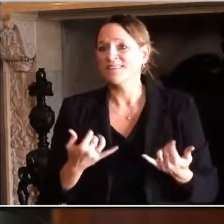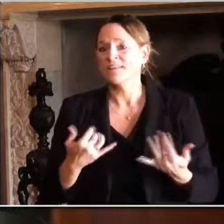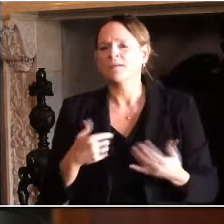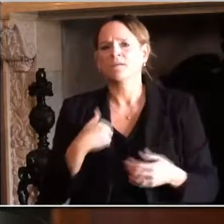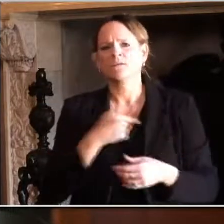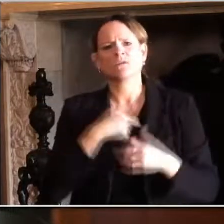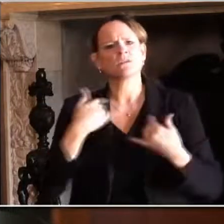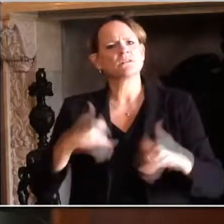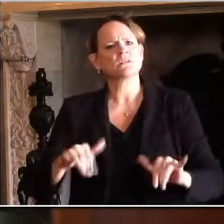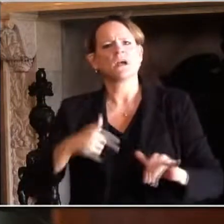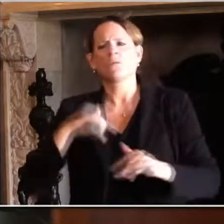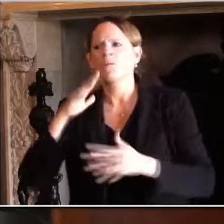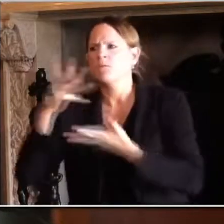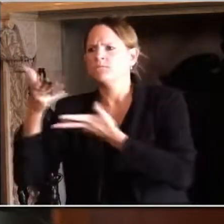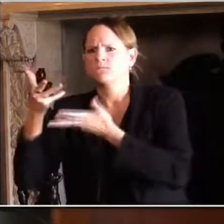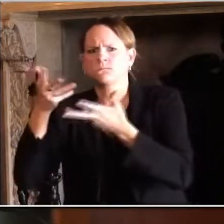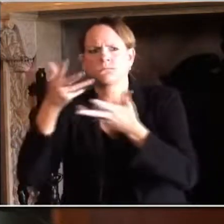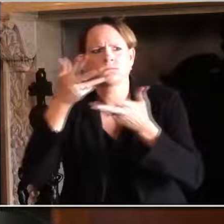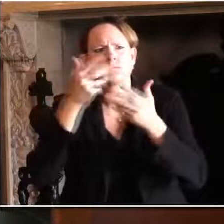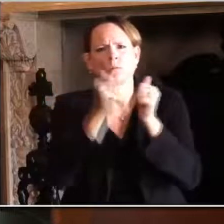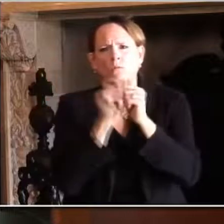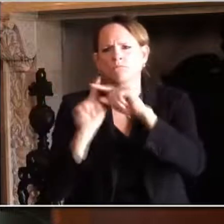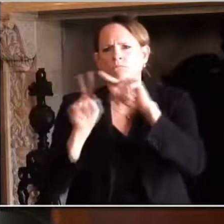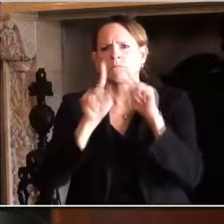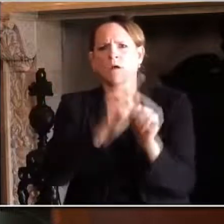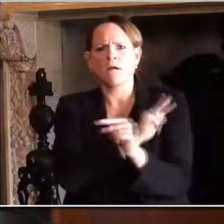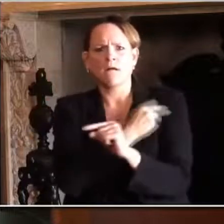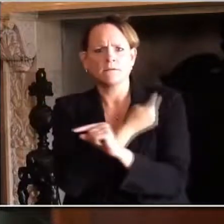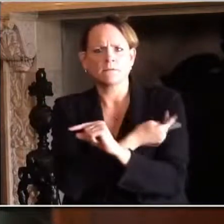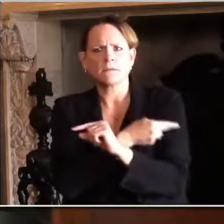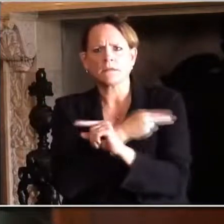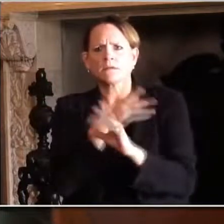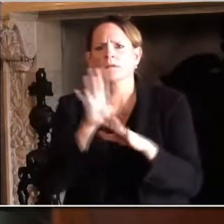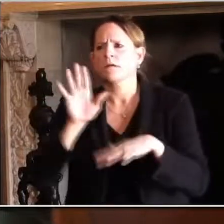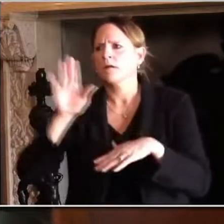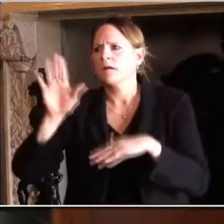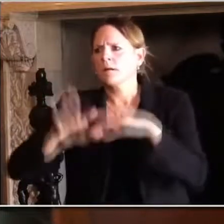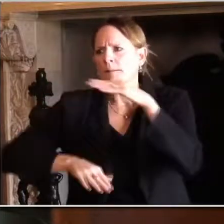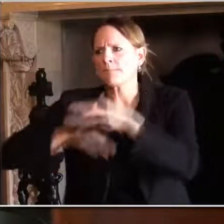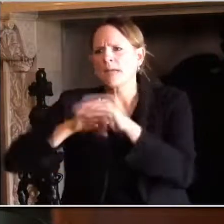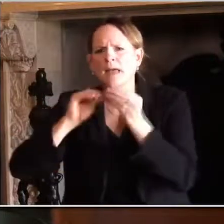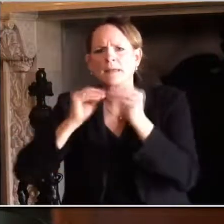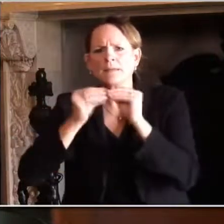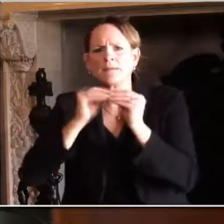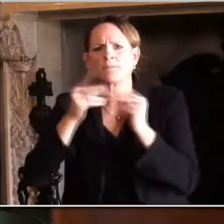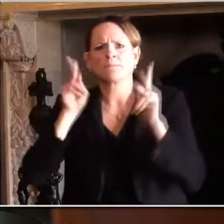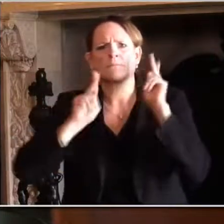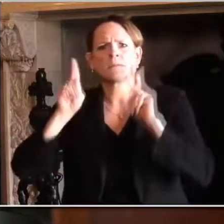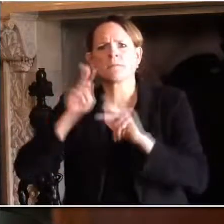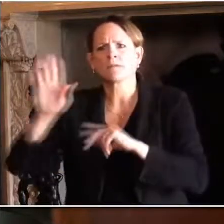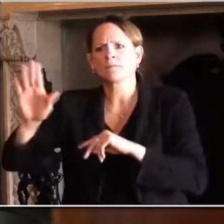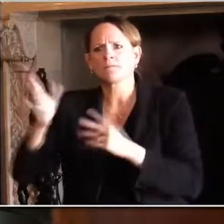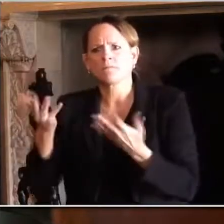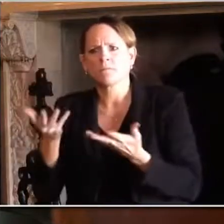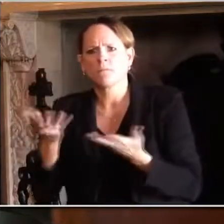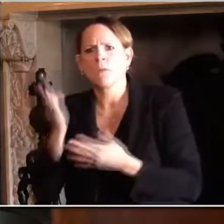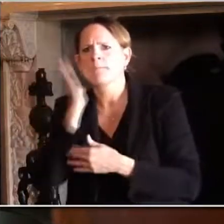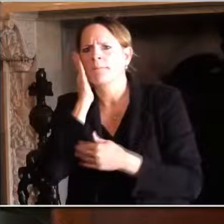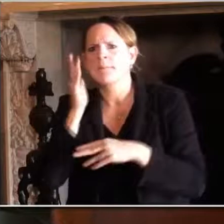health about the impacts on their capacity and their ability to serve folks without going into what we call